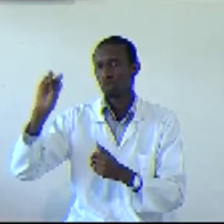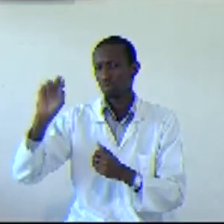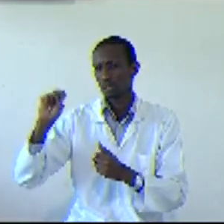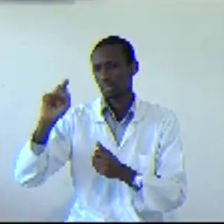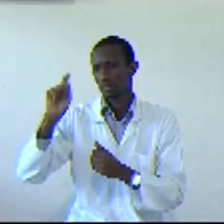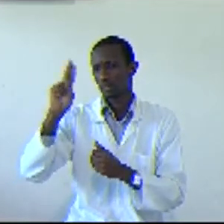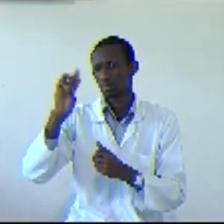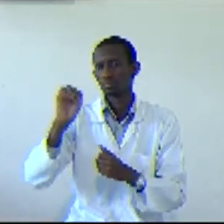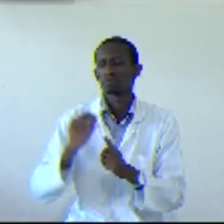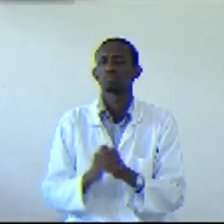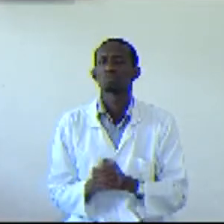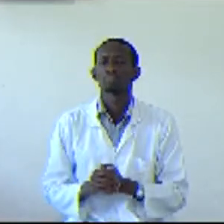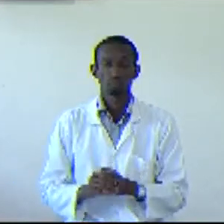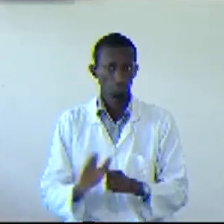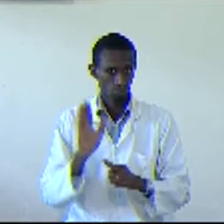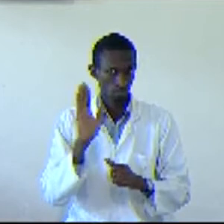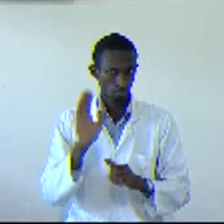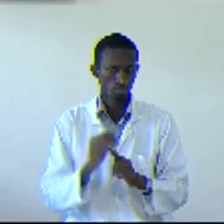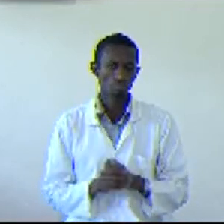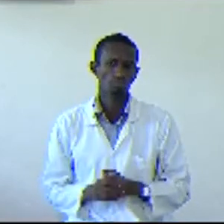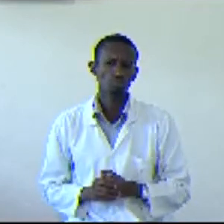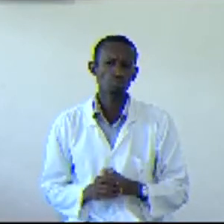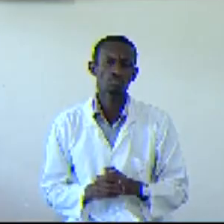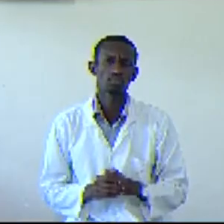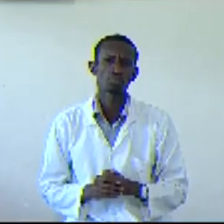these ones again. So it means that